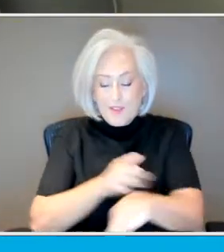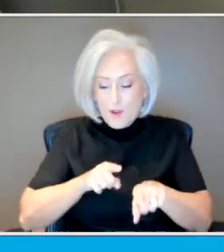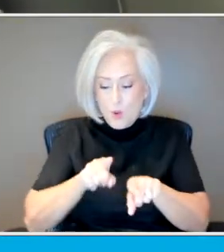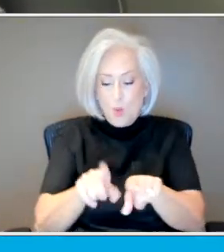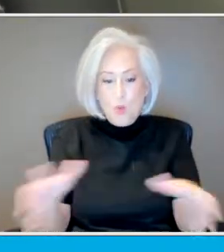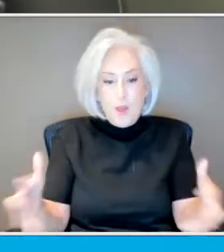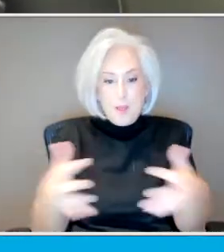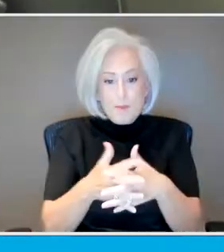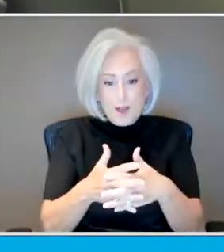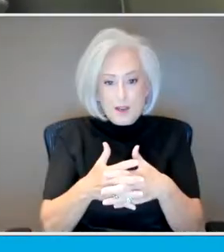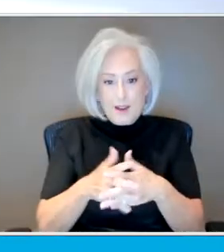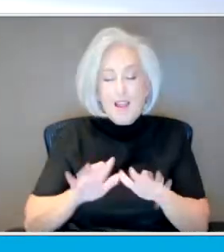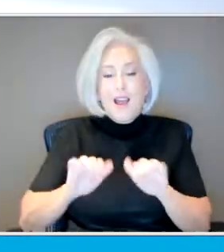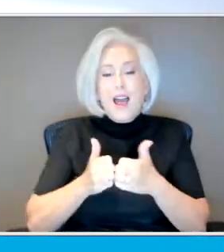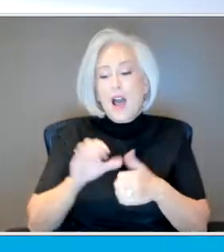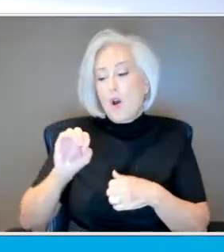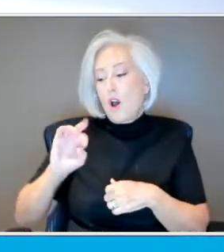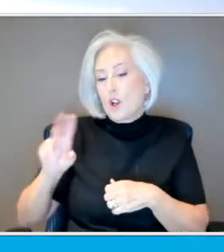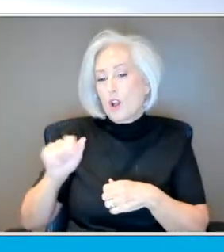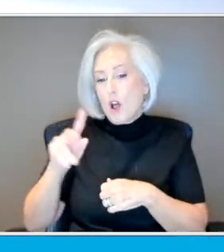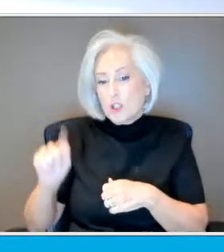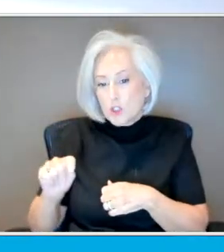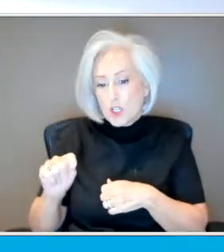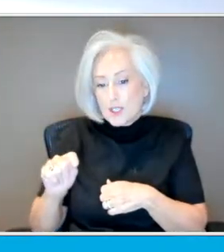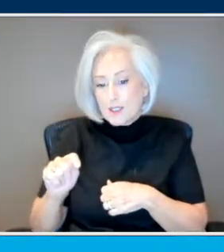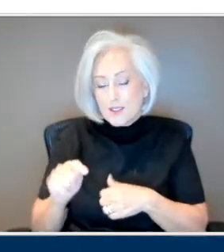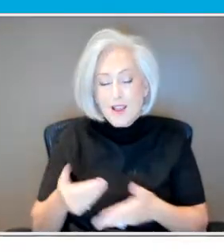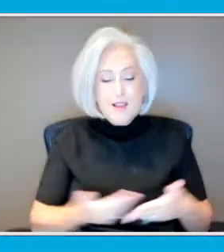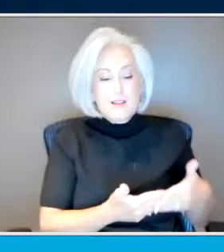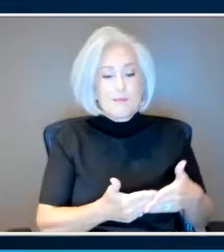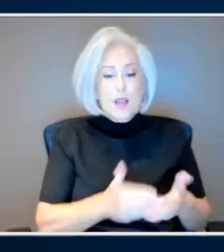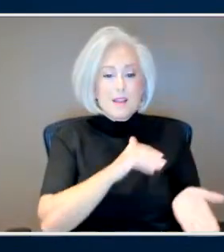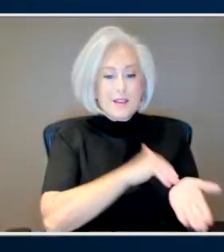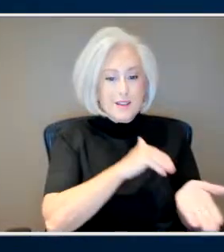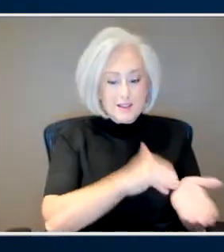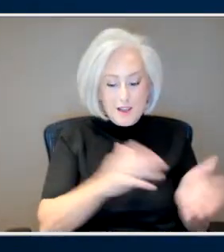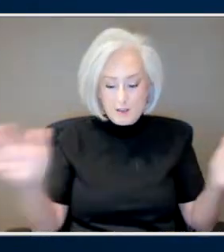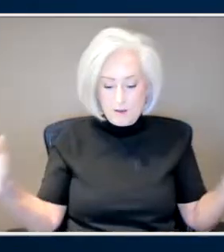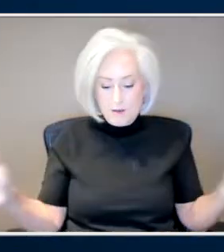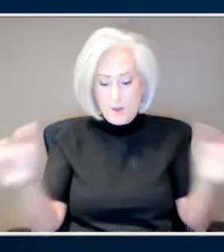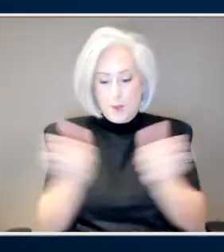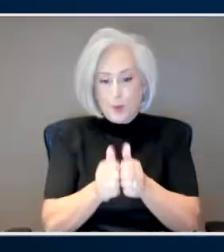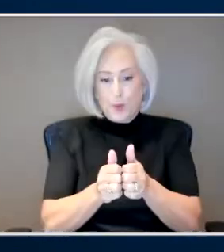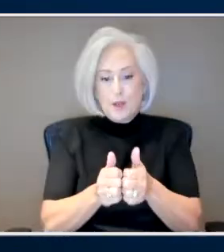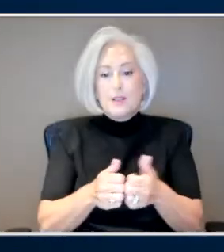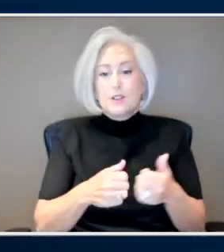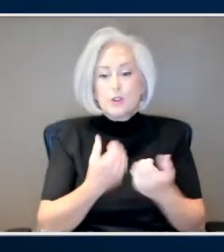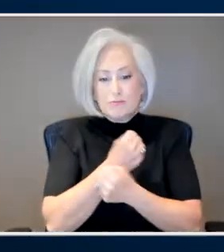oncologists and obstetricians came together to save mom and baby. Friday at 8 a.m.